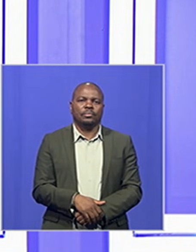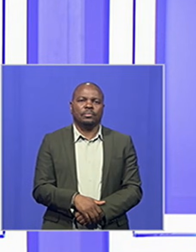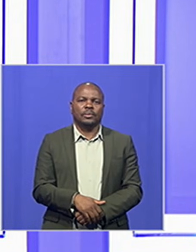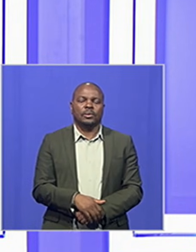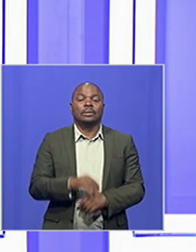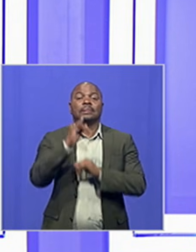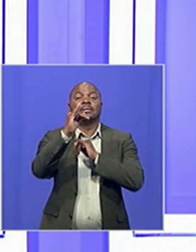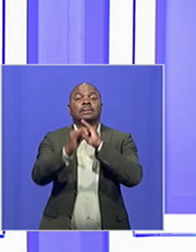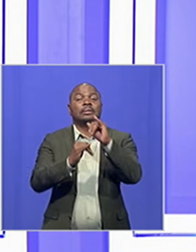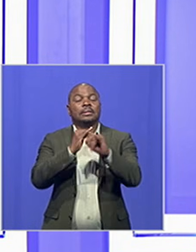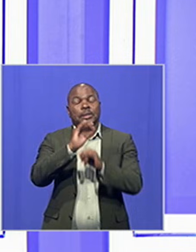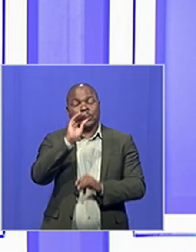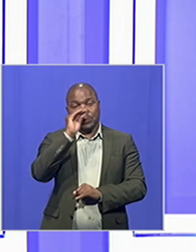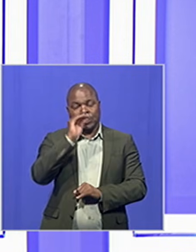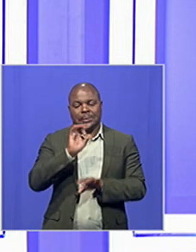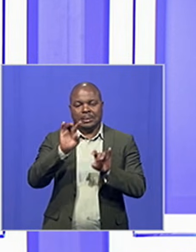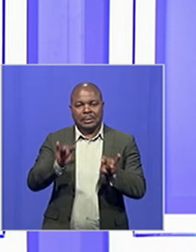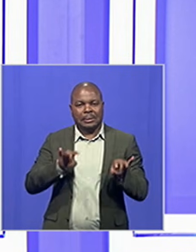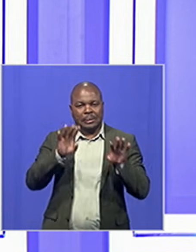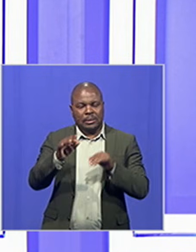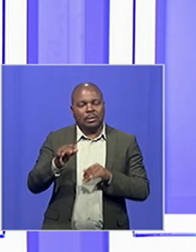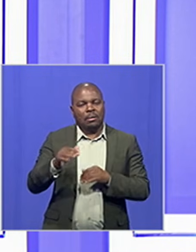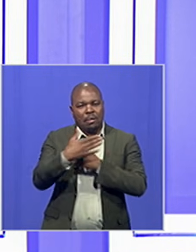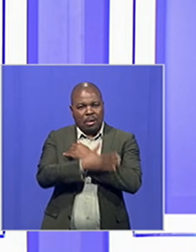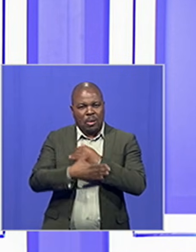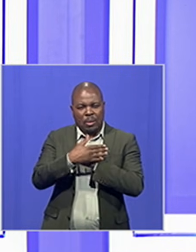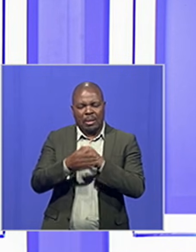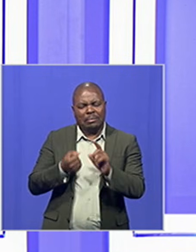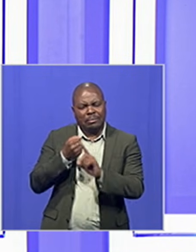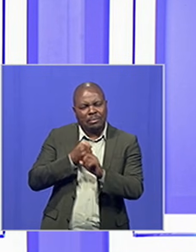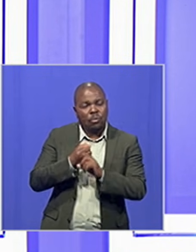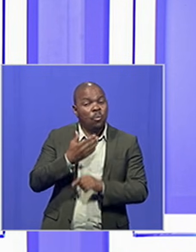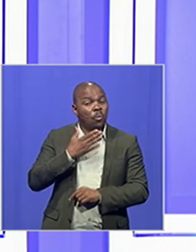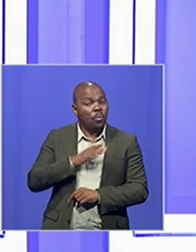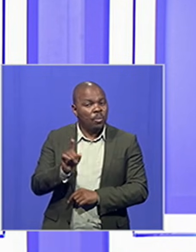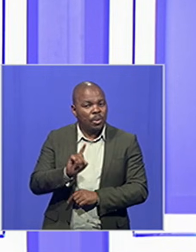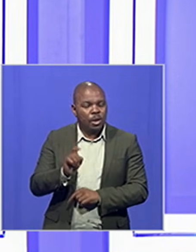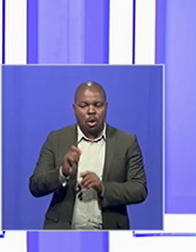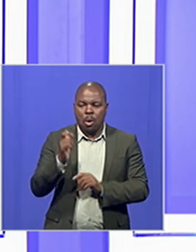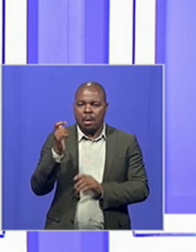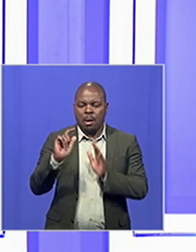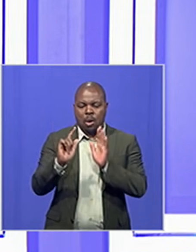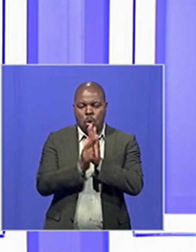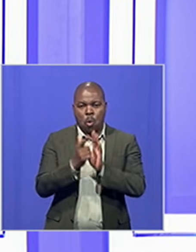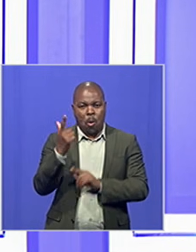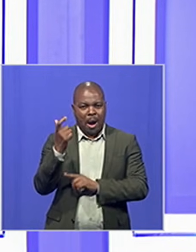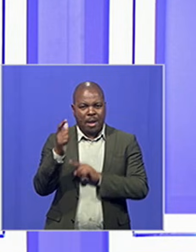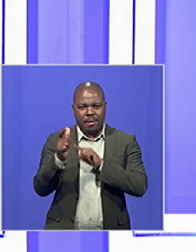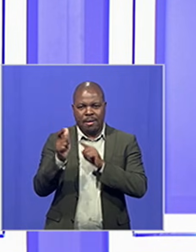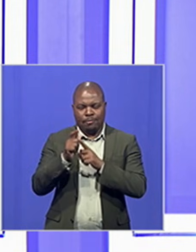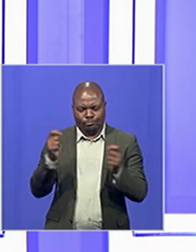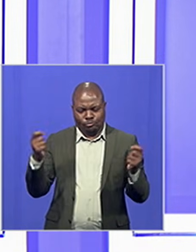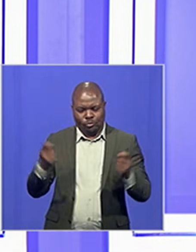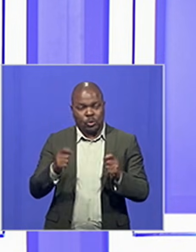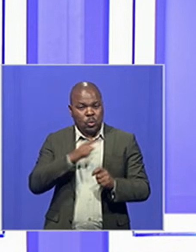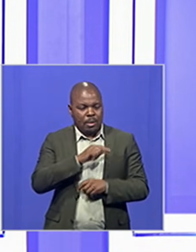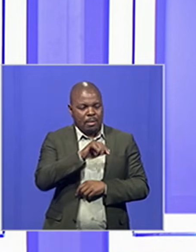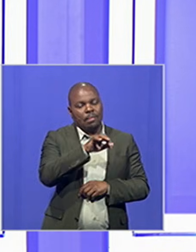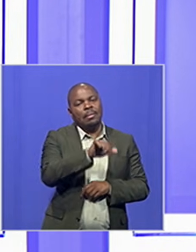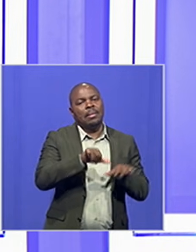Mo go tsa boditšhabatšhaba naga ya Australia e kgaratlhela go gagamatsa melao ya ditlhobolo morago gore batho ba le 16 ba bolawe